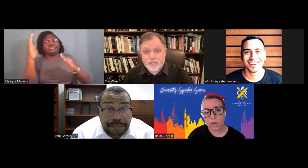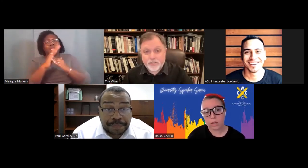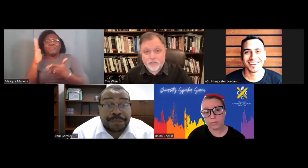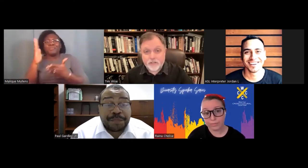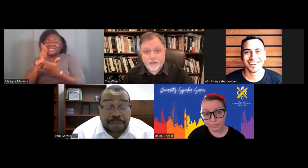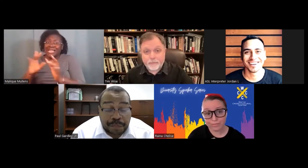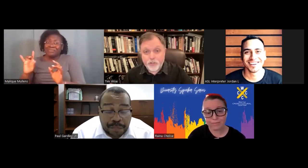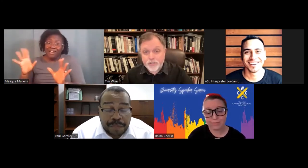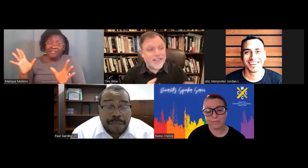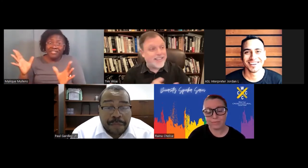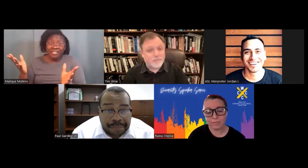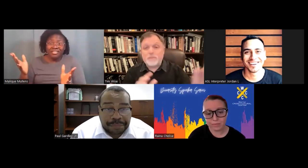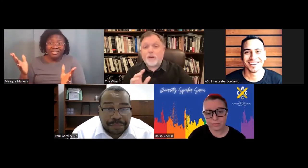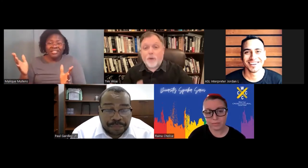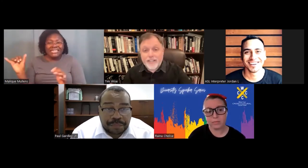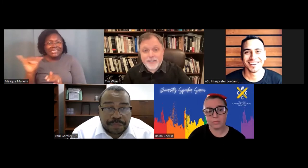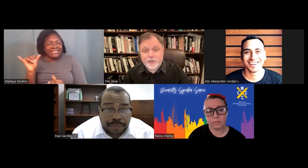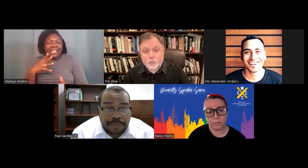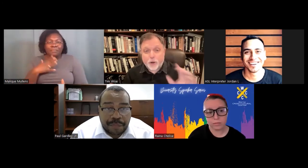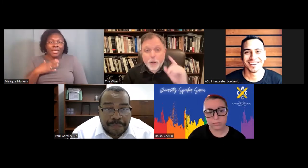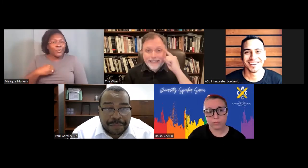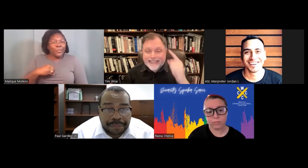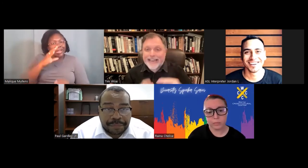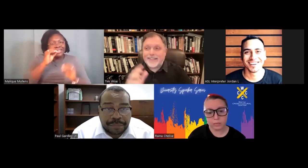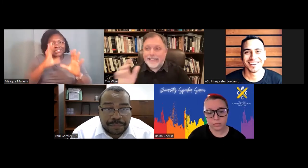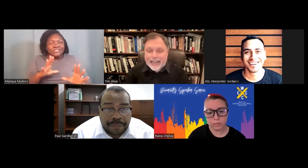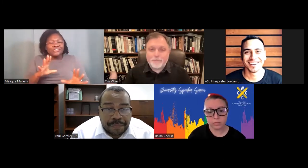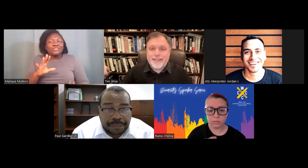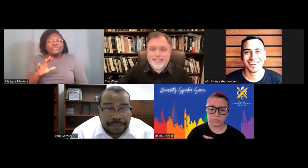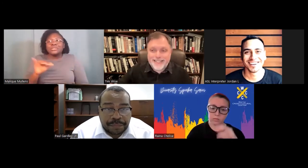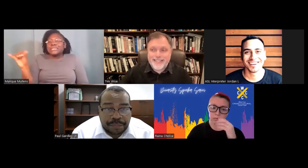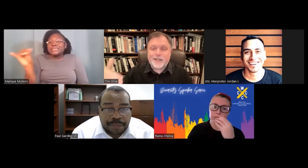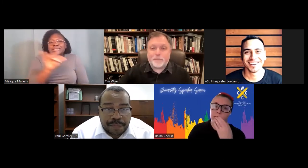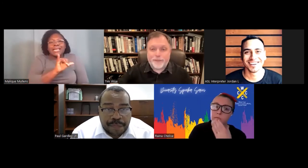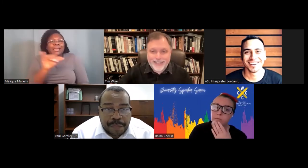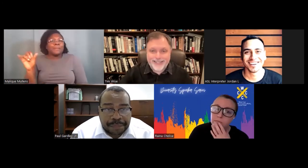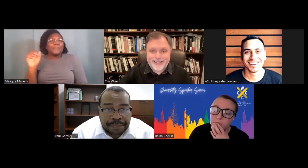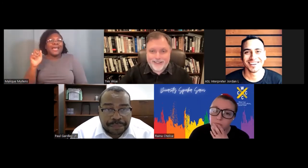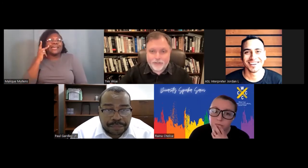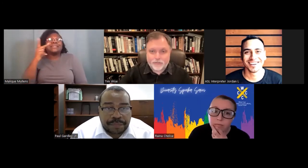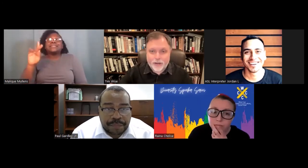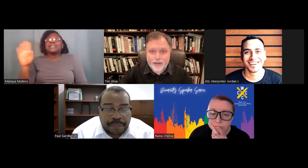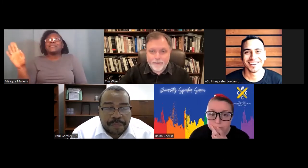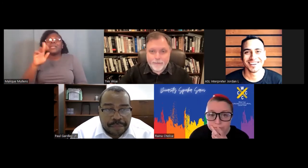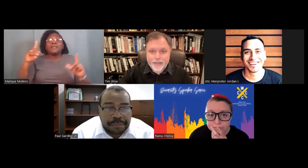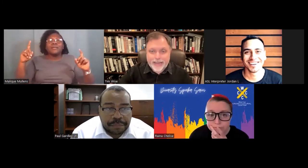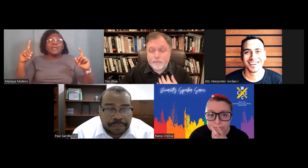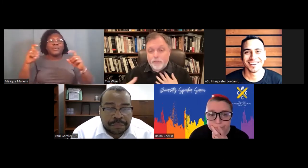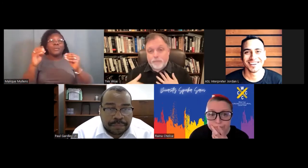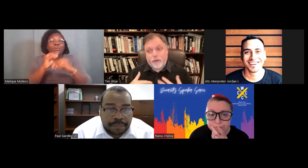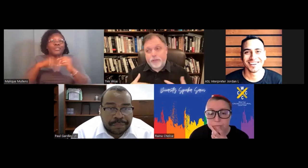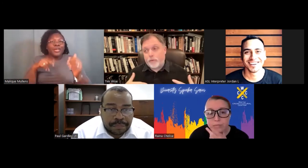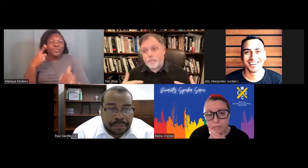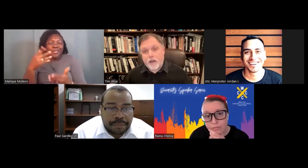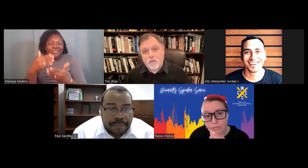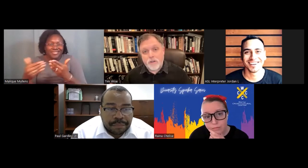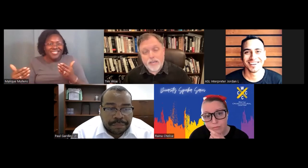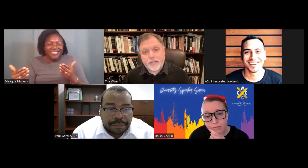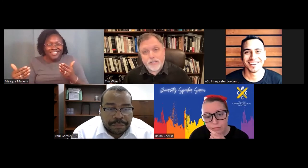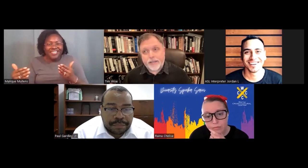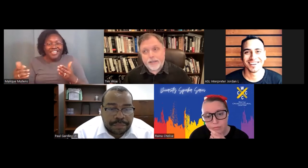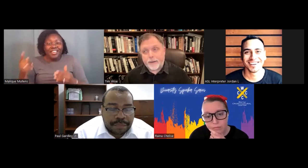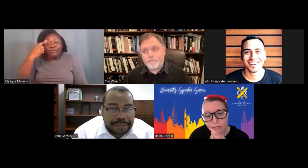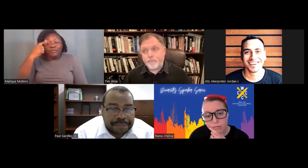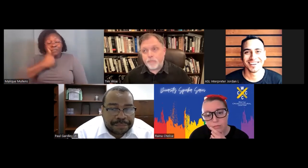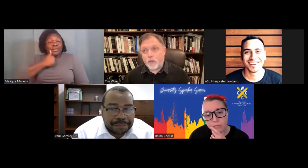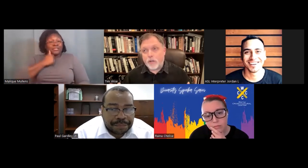terrible teachers, just like some of my white teachers were. But that allowed me to see the complexity of it, right? And then with my own